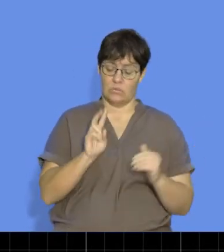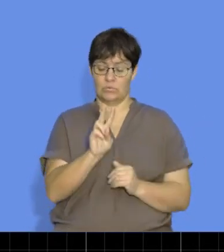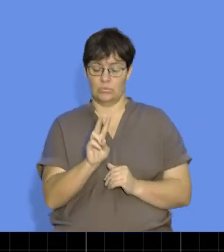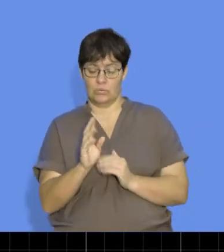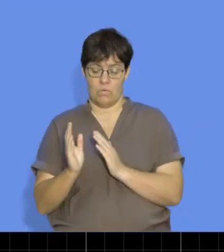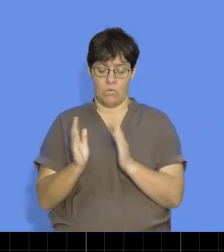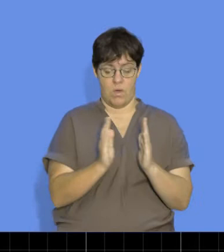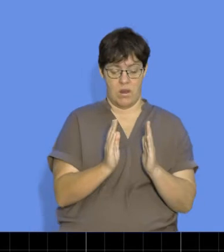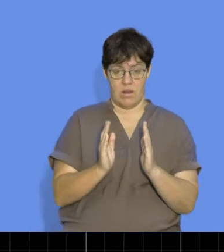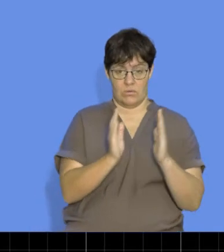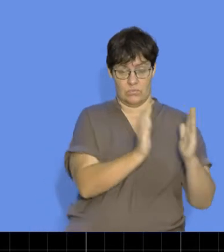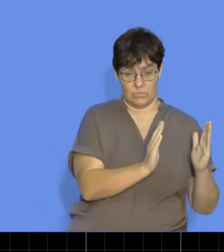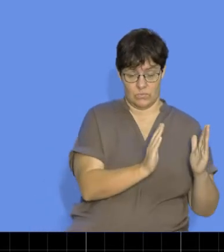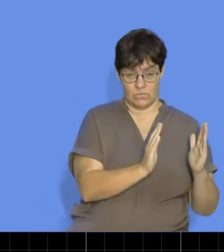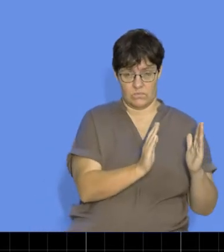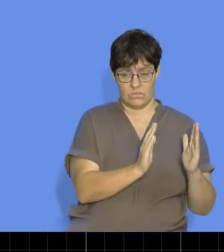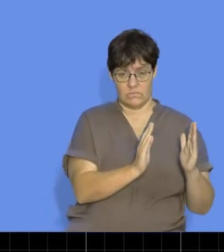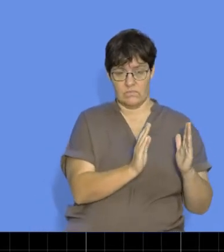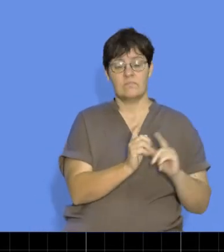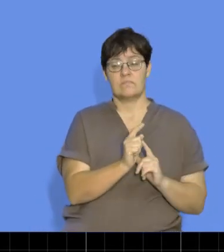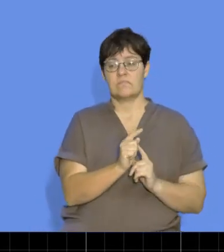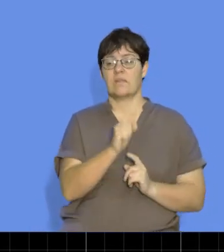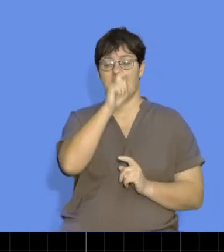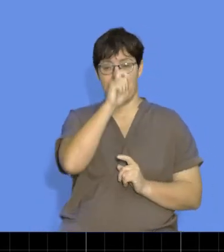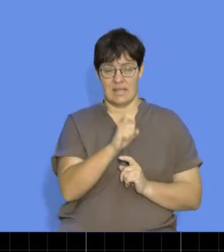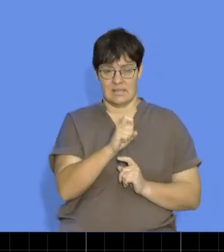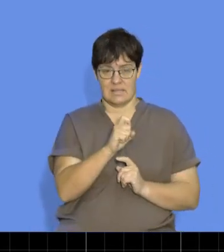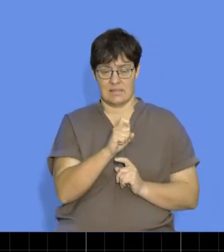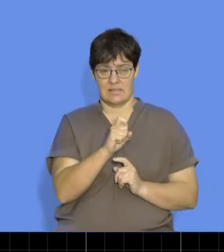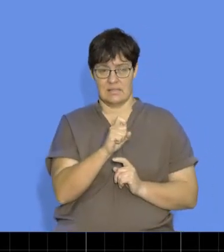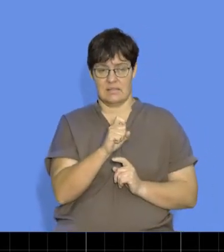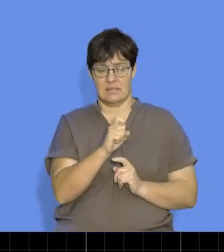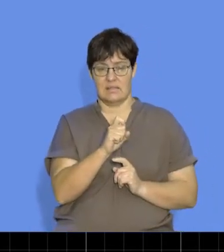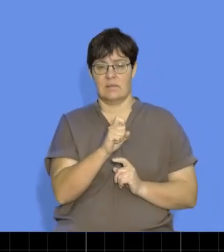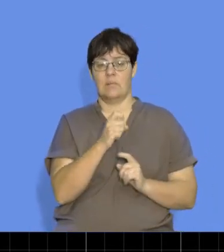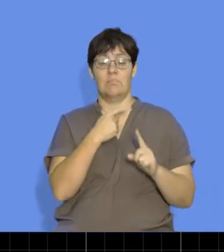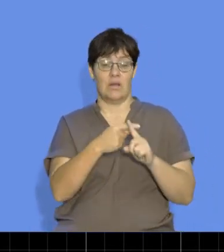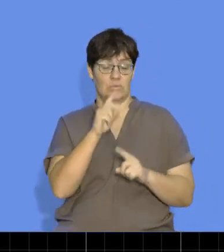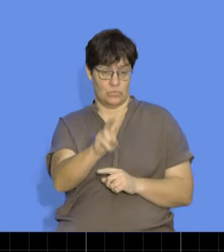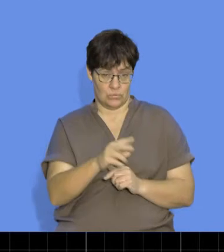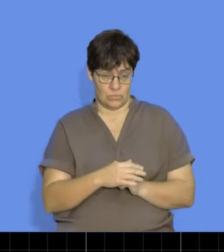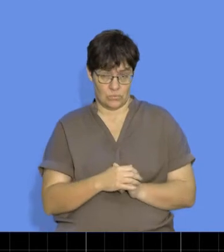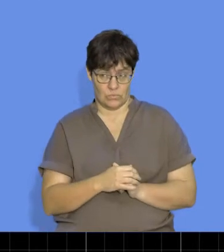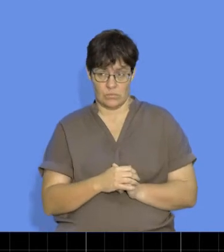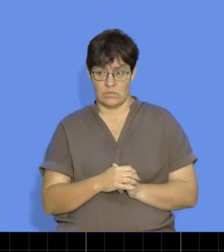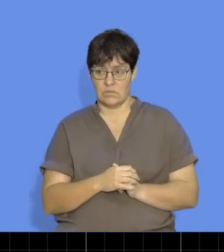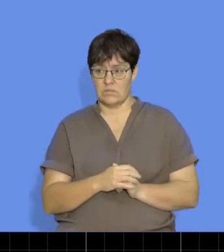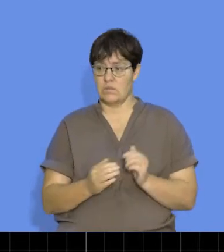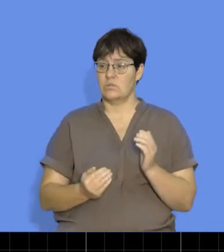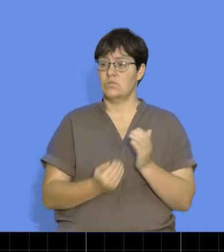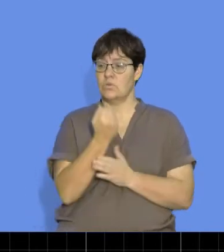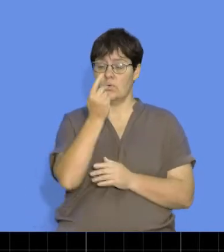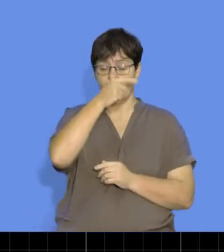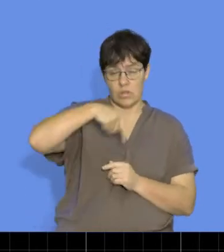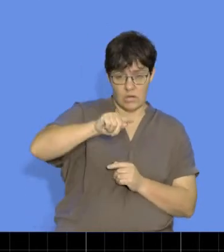left, where it will then be x plus 2, which means that the new